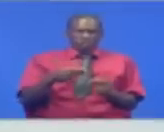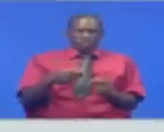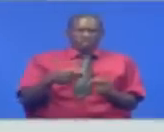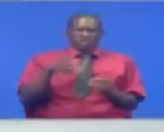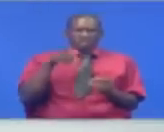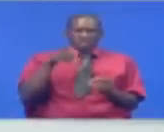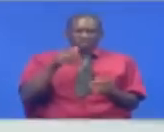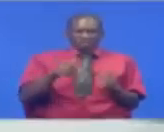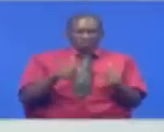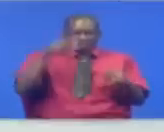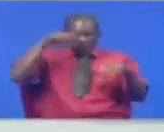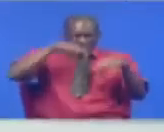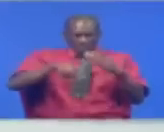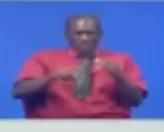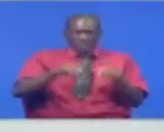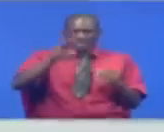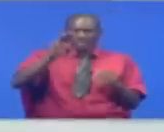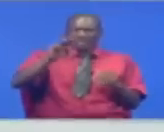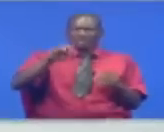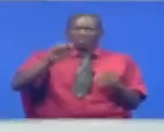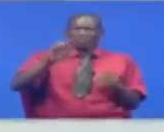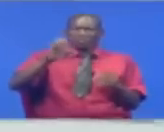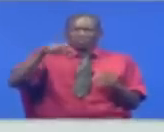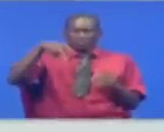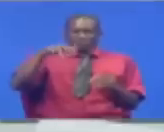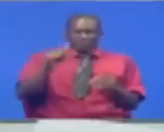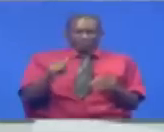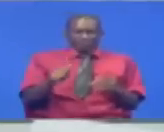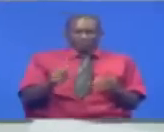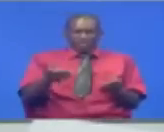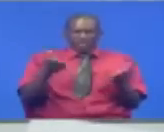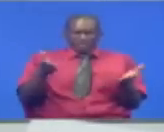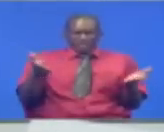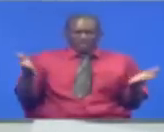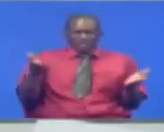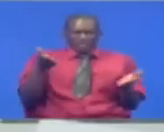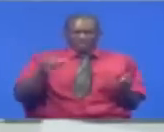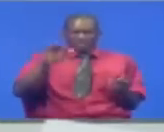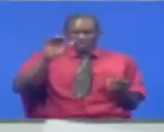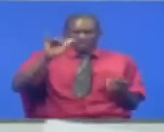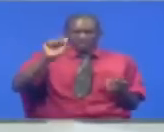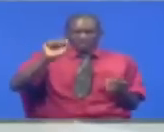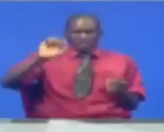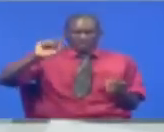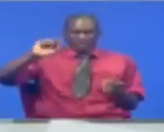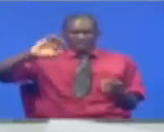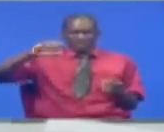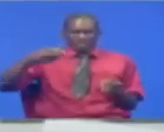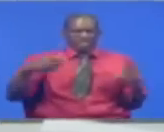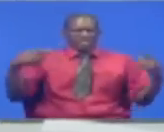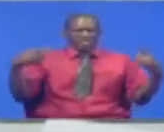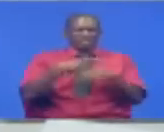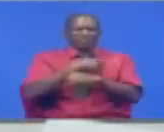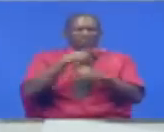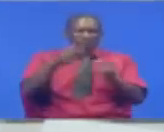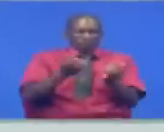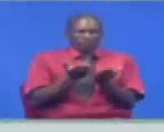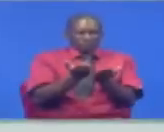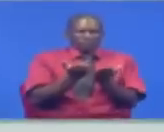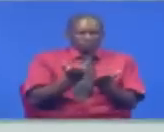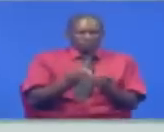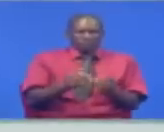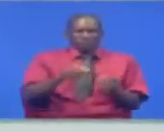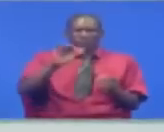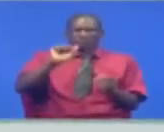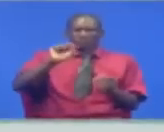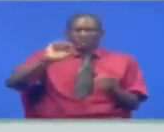we boarded at Mtwapa Creek. Facilities of yacht ni very different as the boat, because kwa yacht